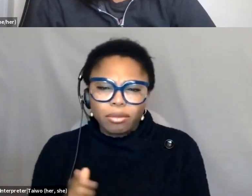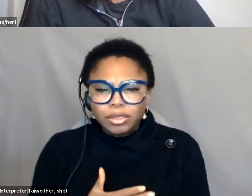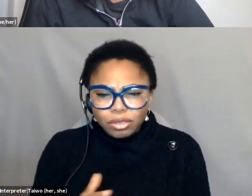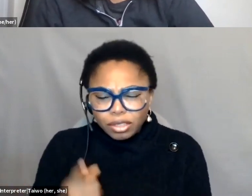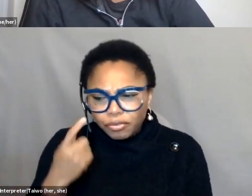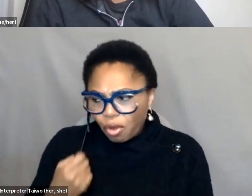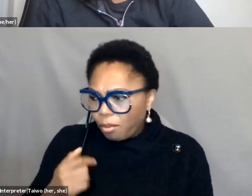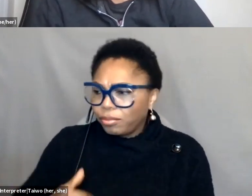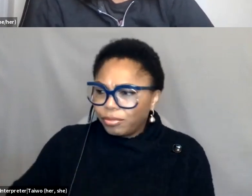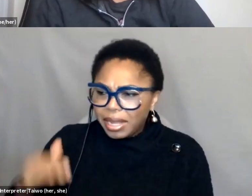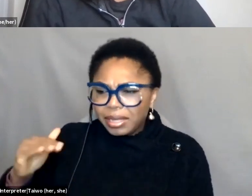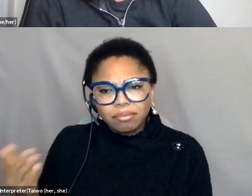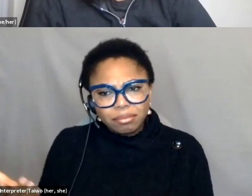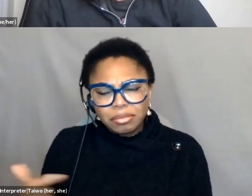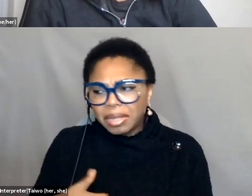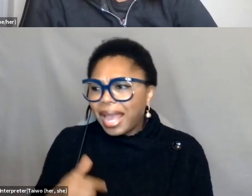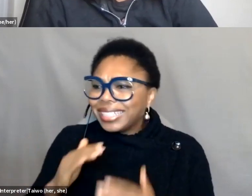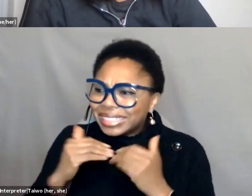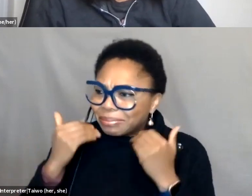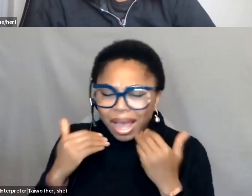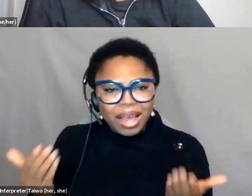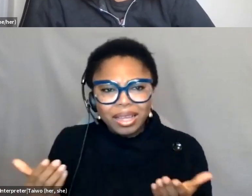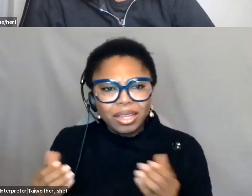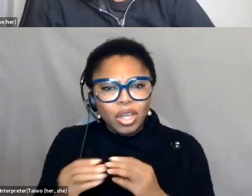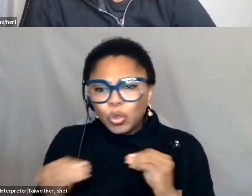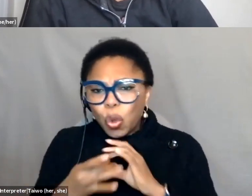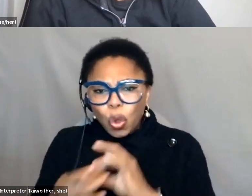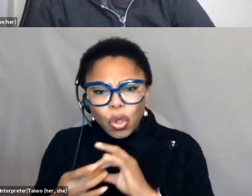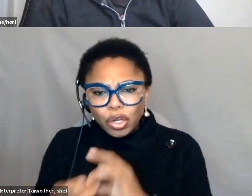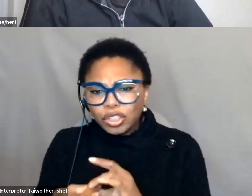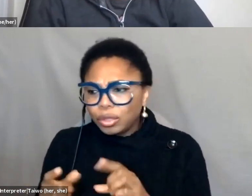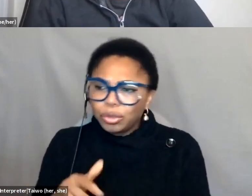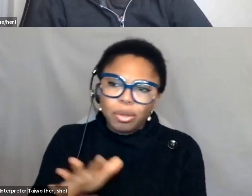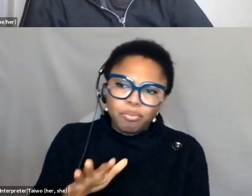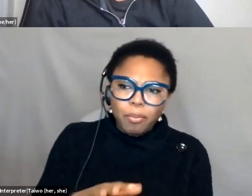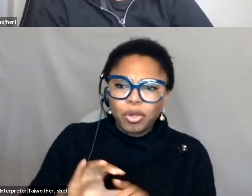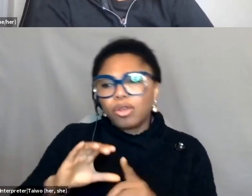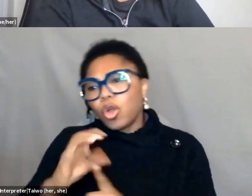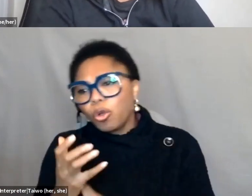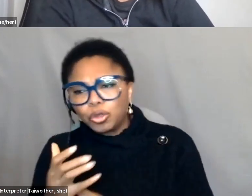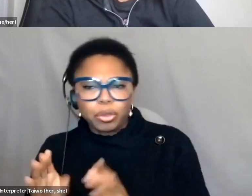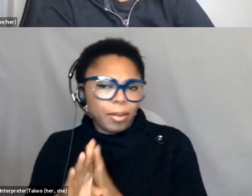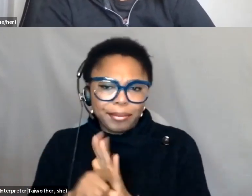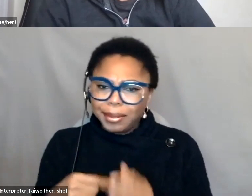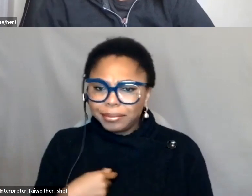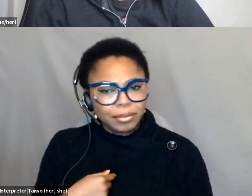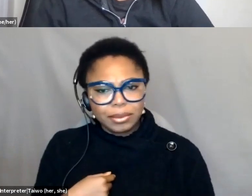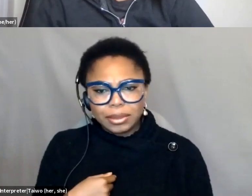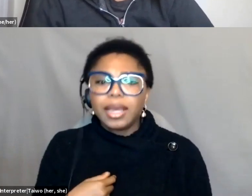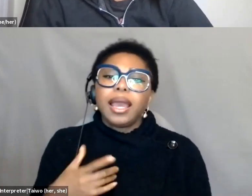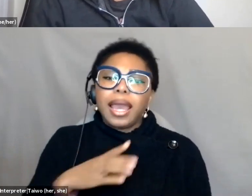I can only smile. I don't have any connection to the popular cultural background.